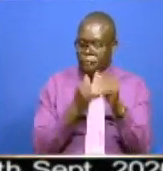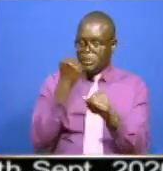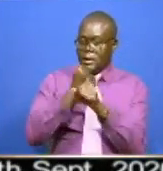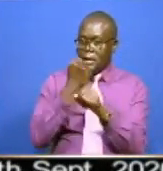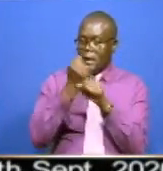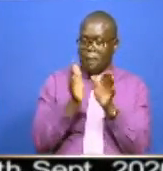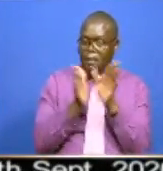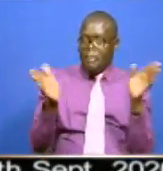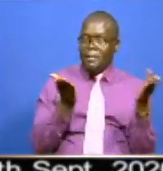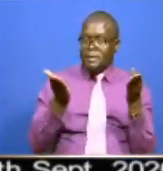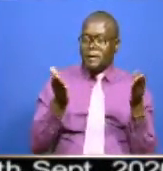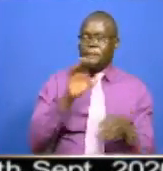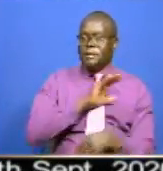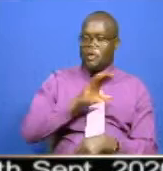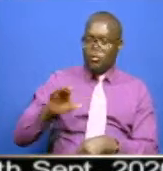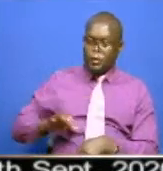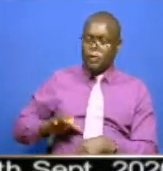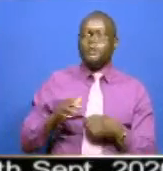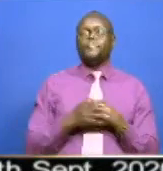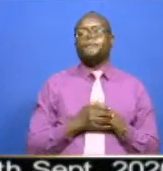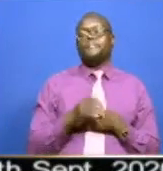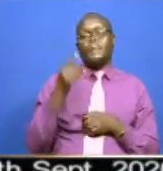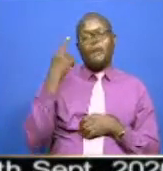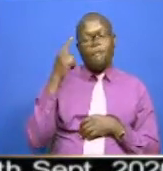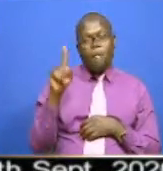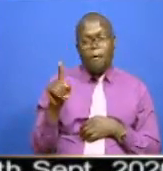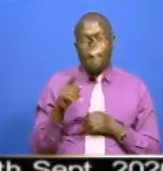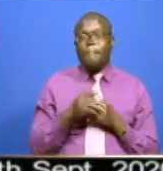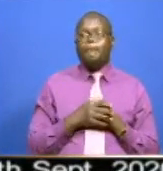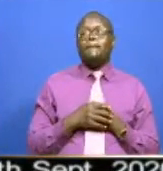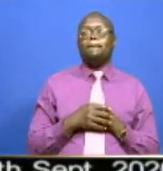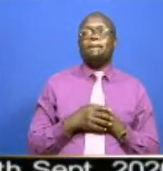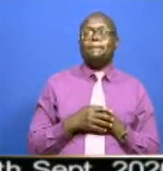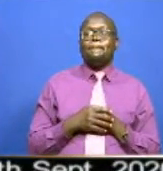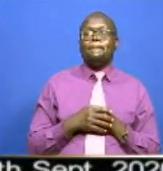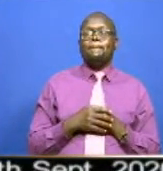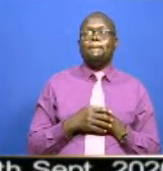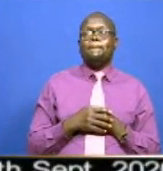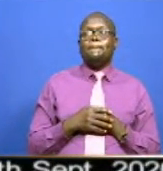Public Service Commission for